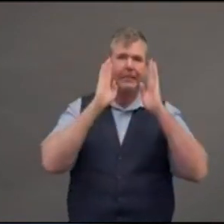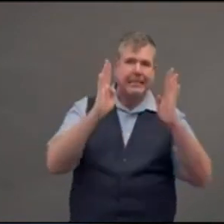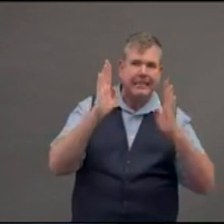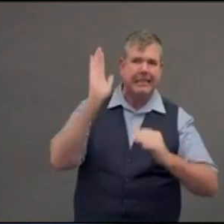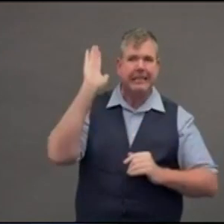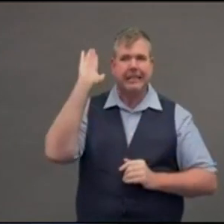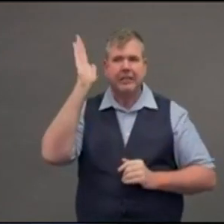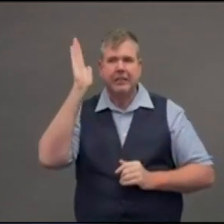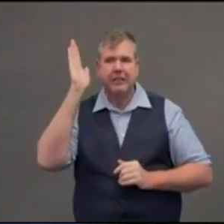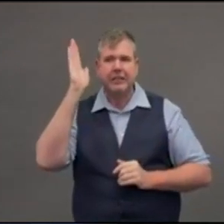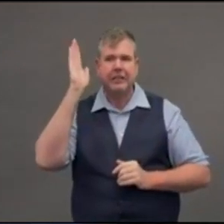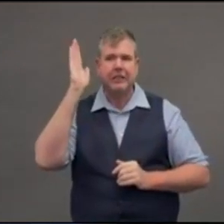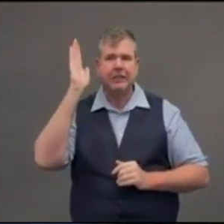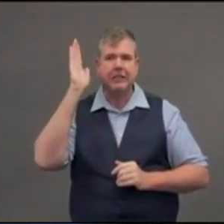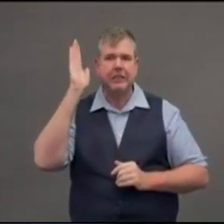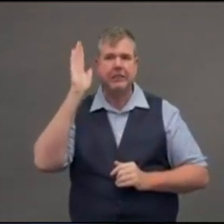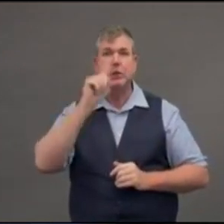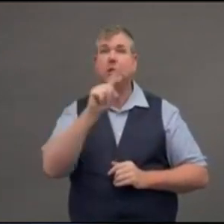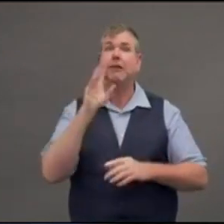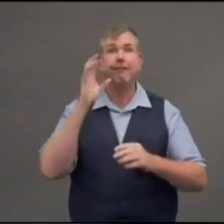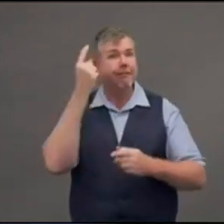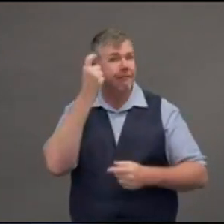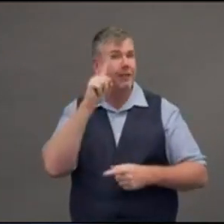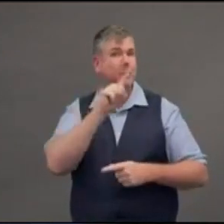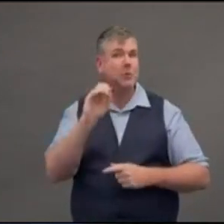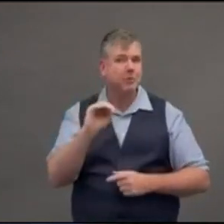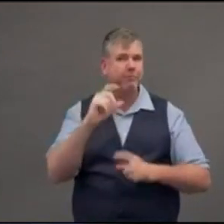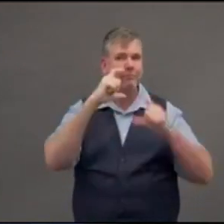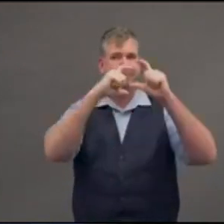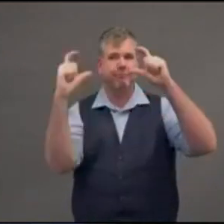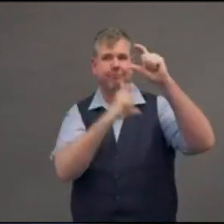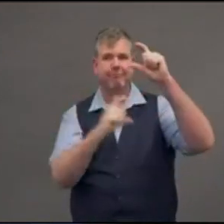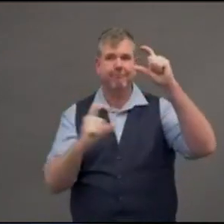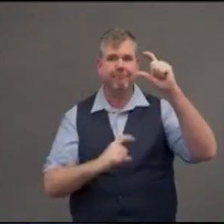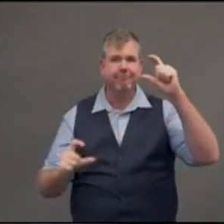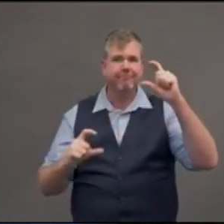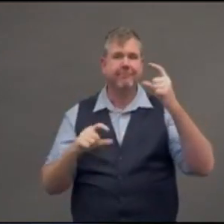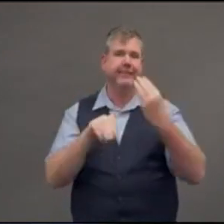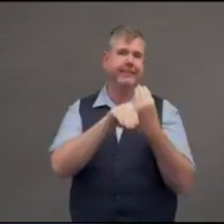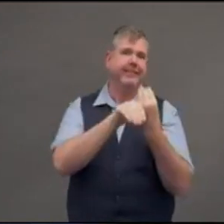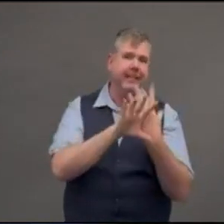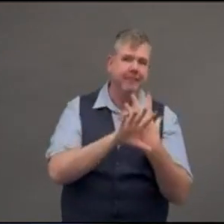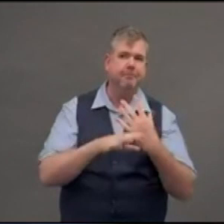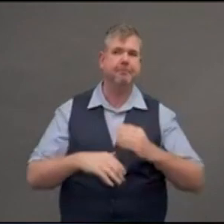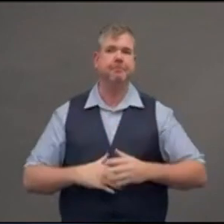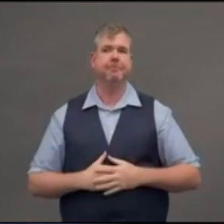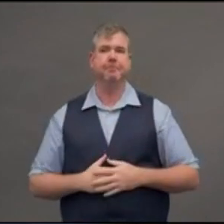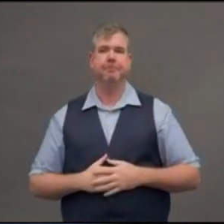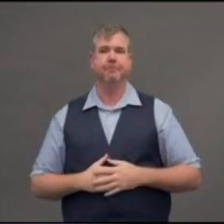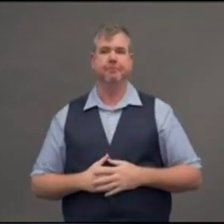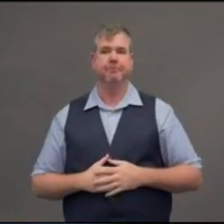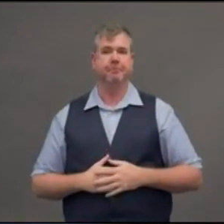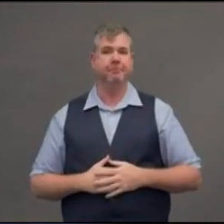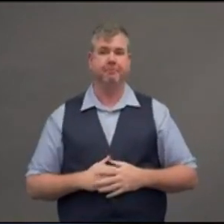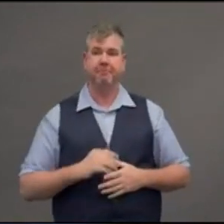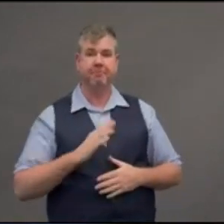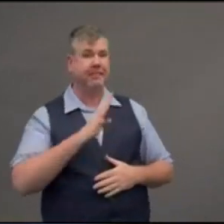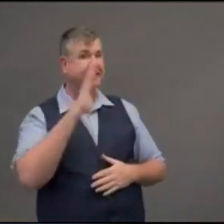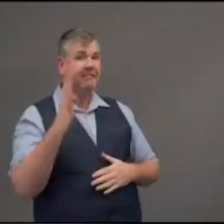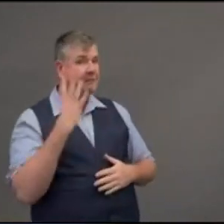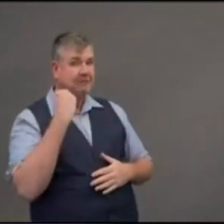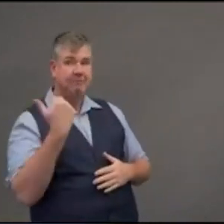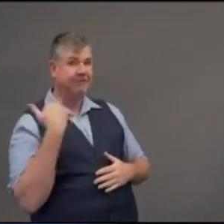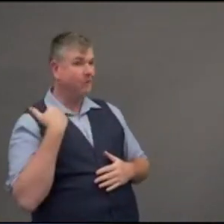in like Zoom and Skype. Mm-hmm. So you had never done that before? No, I've never done that before. So how was